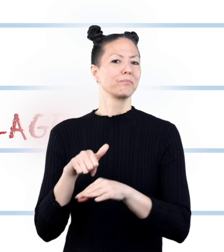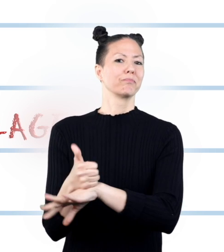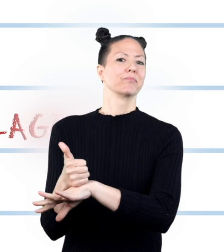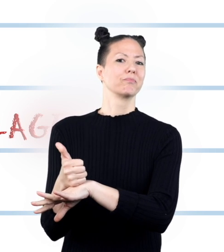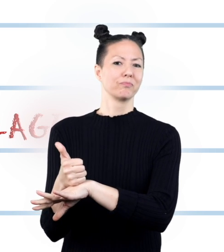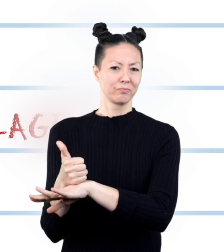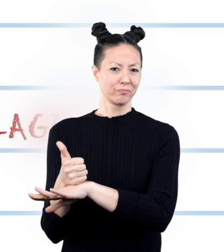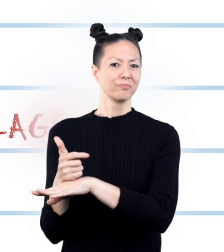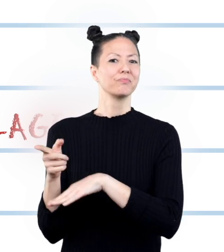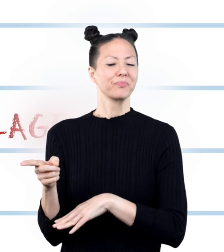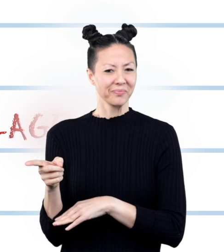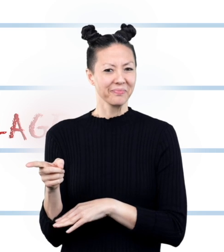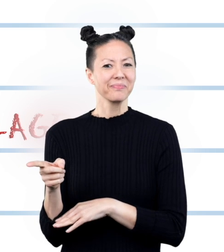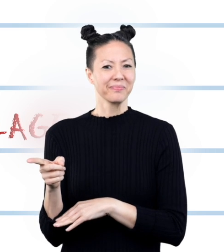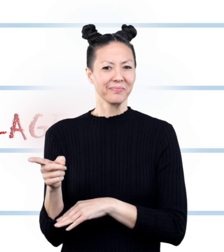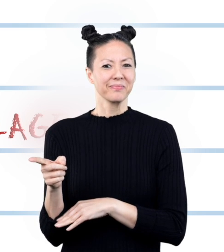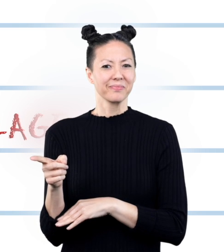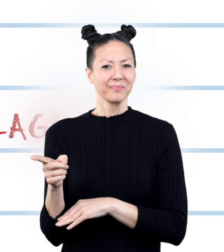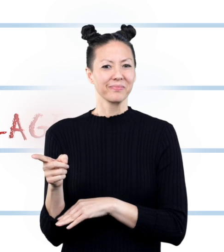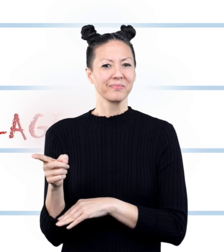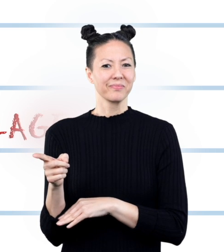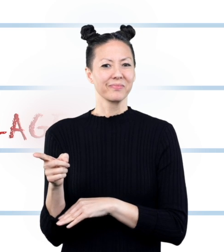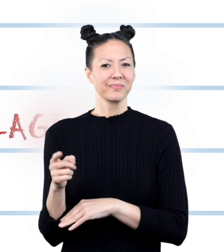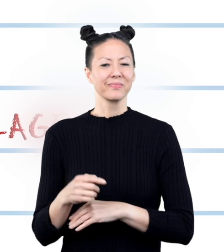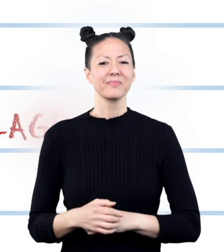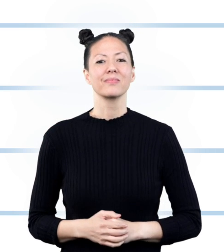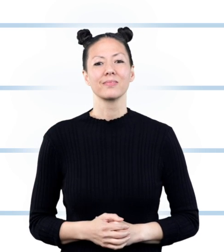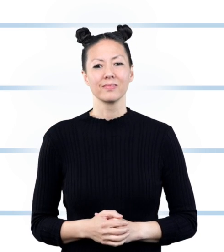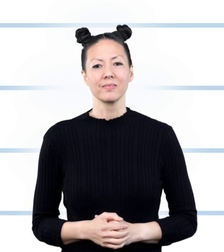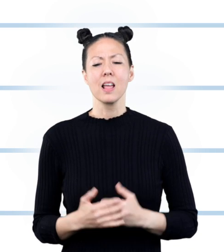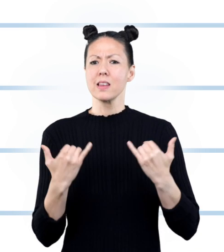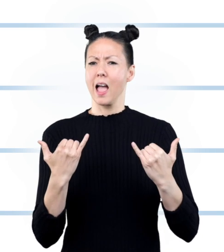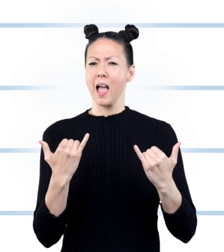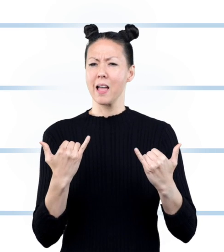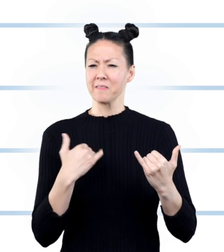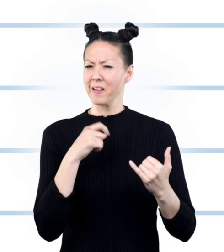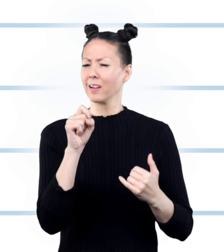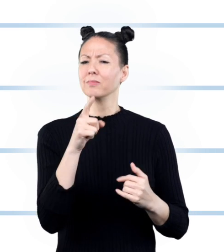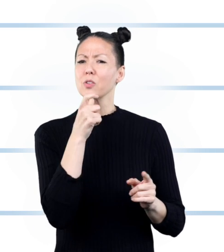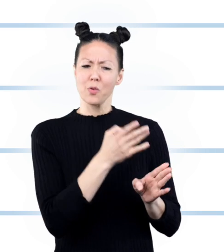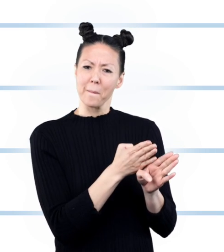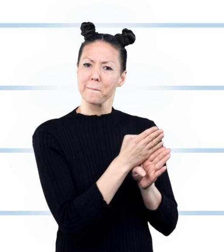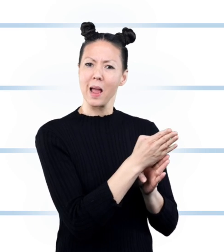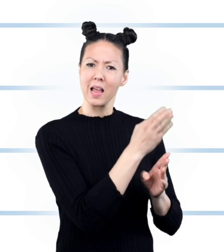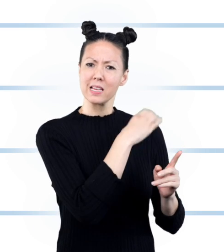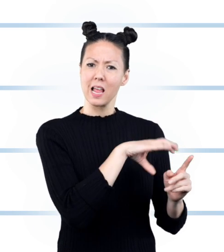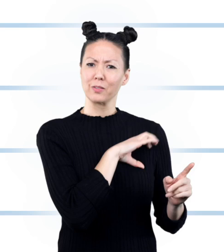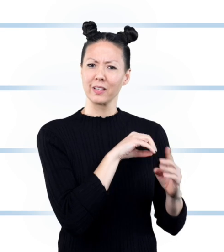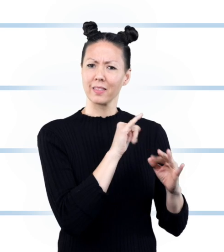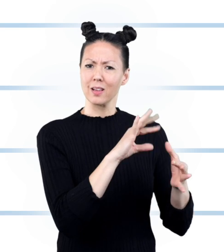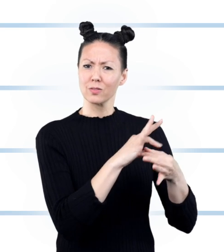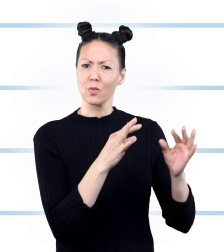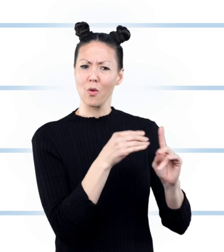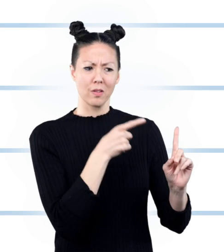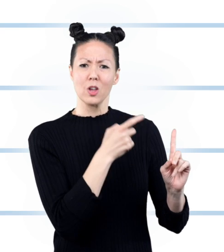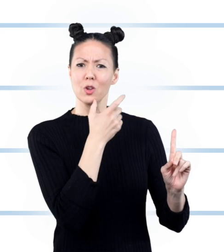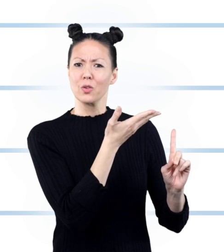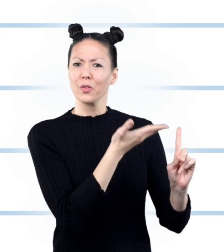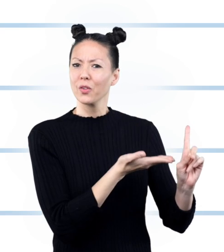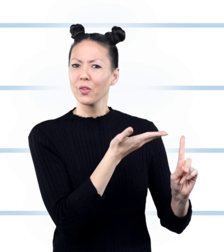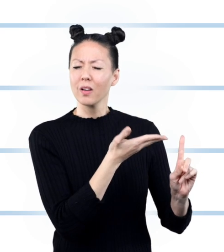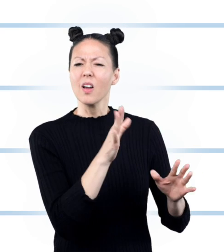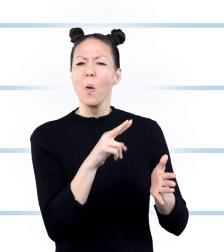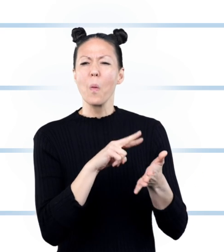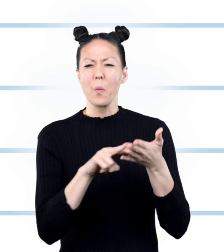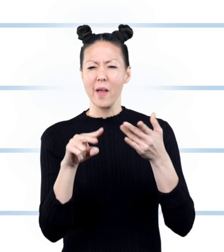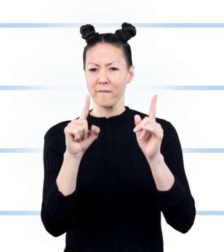the setting of the story. Who is the main character in the story? Read the first